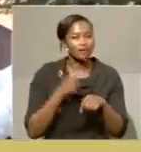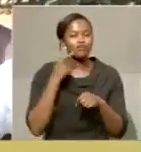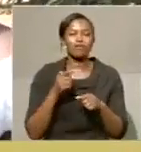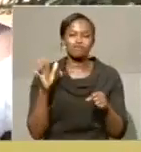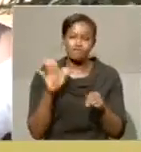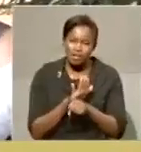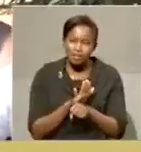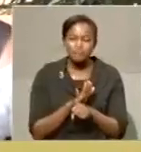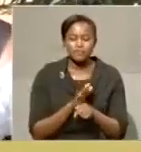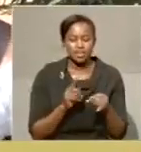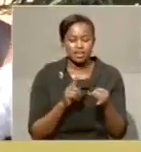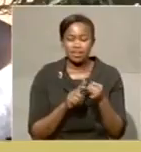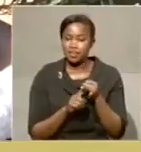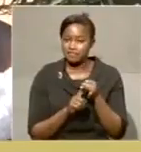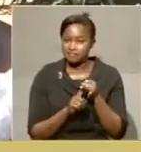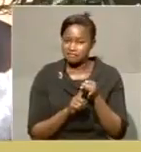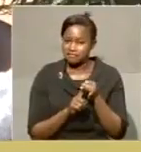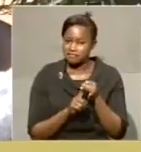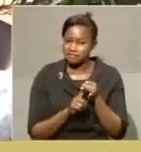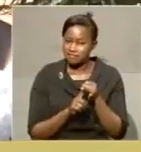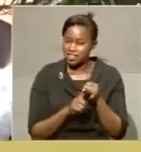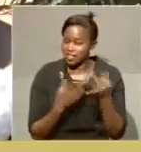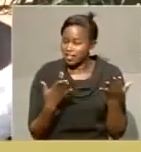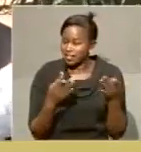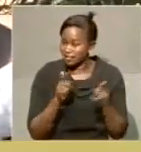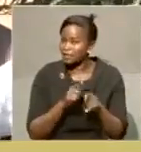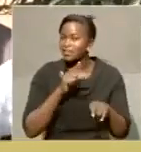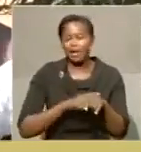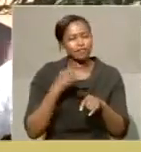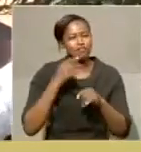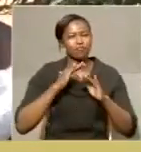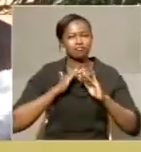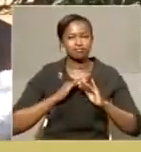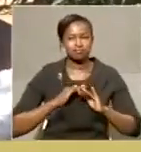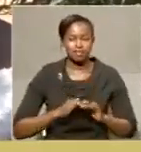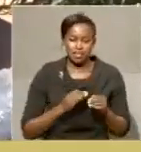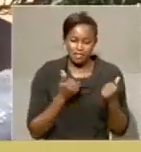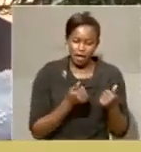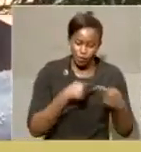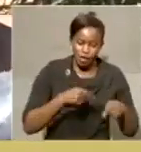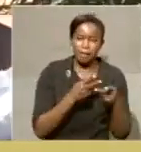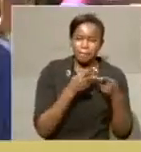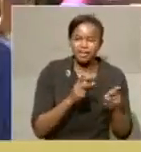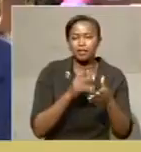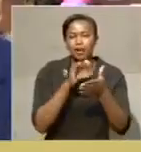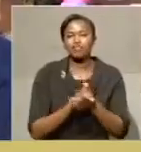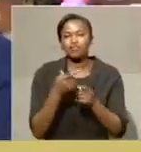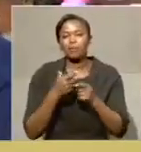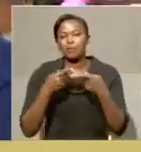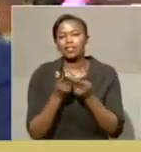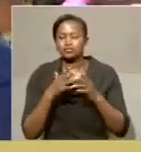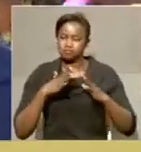completion. 1, 2, it is a moment of rest. And we begin our marriage from a place of rest. Marriage